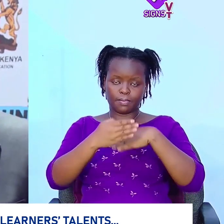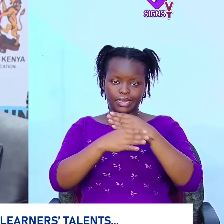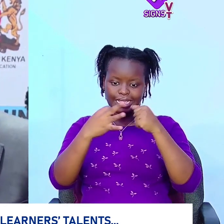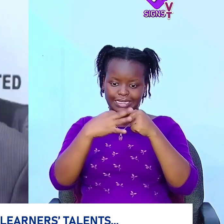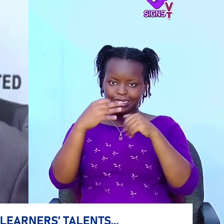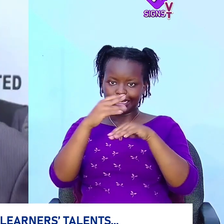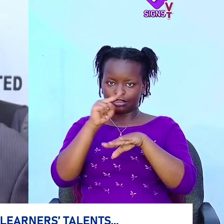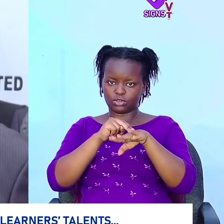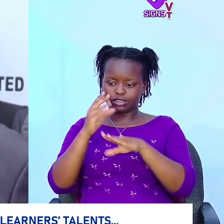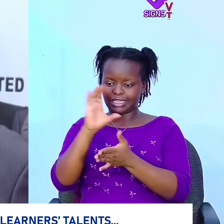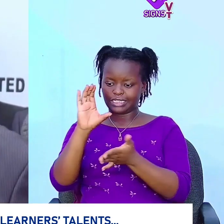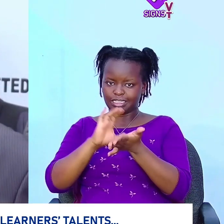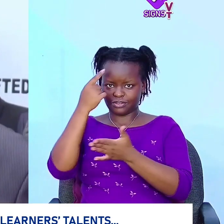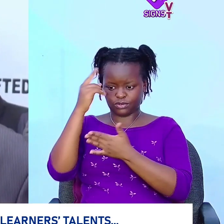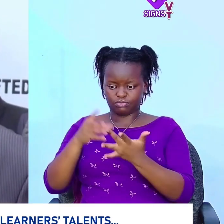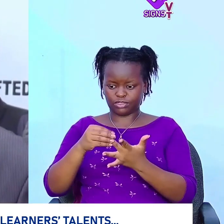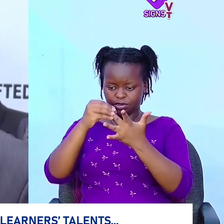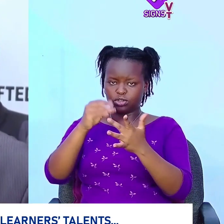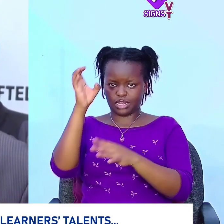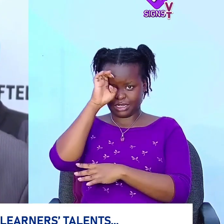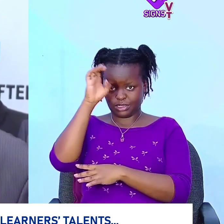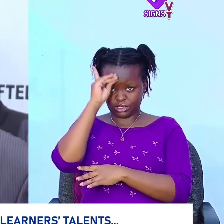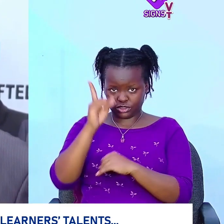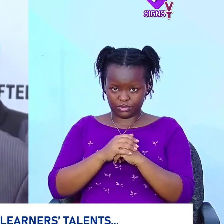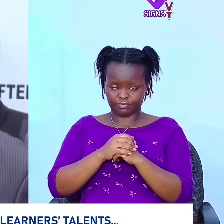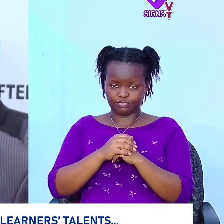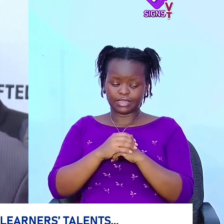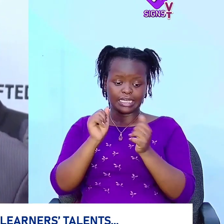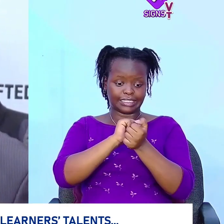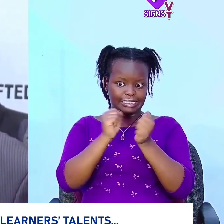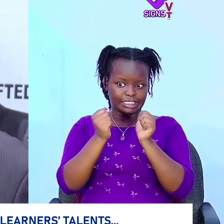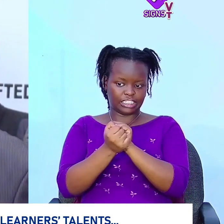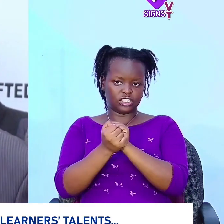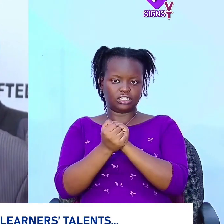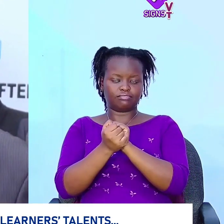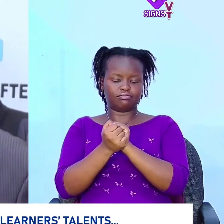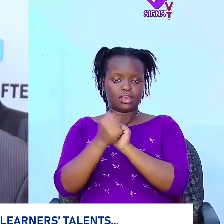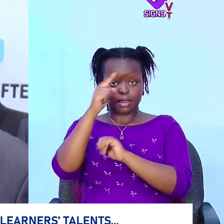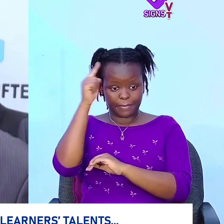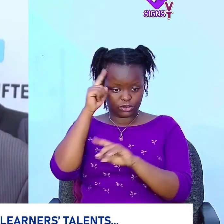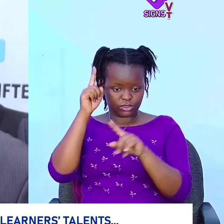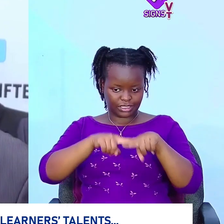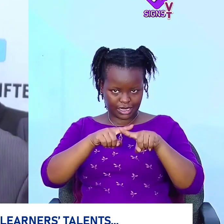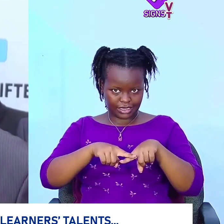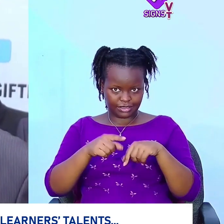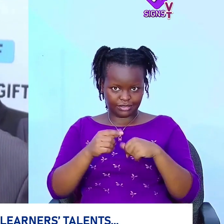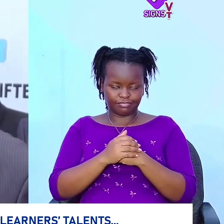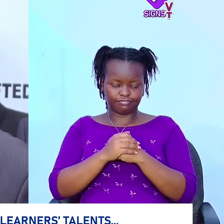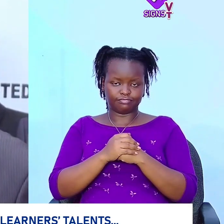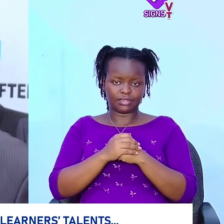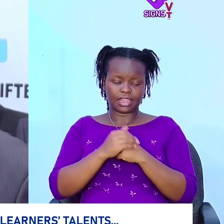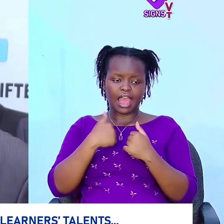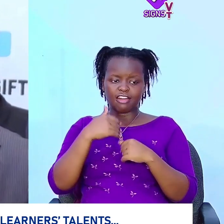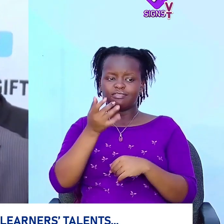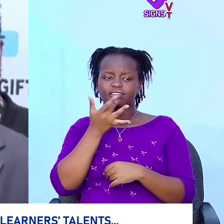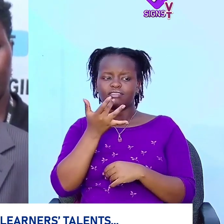special education. This is a game changer in the education sector because it will be standardized. Therefore, there will be no biasness. It